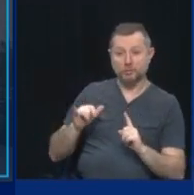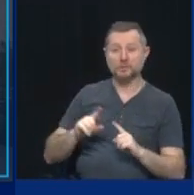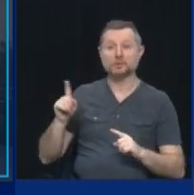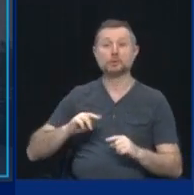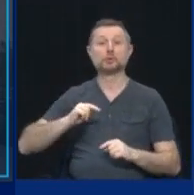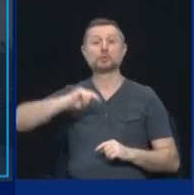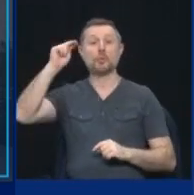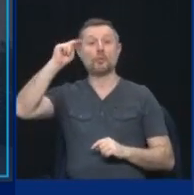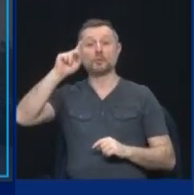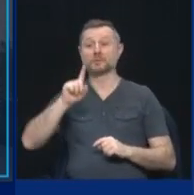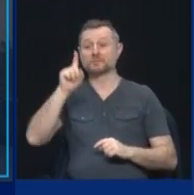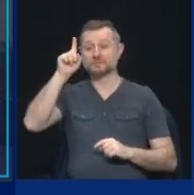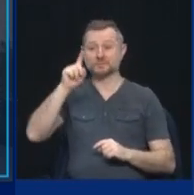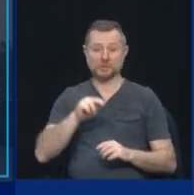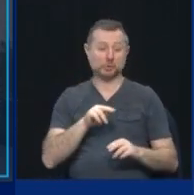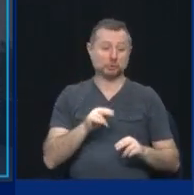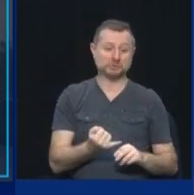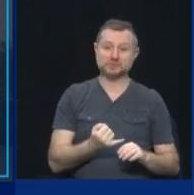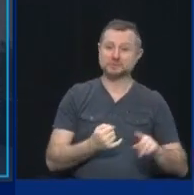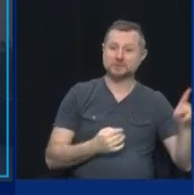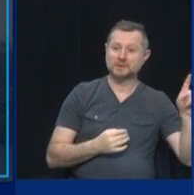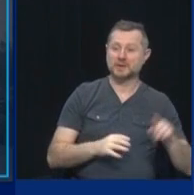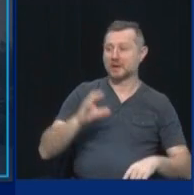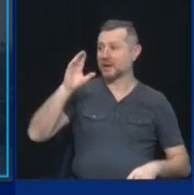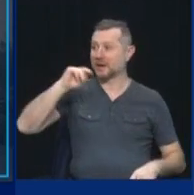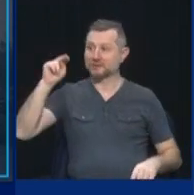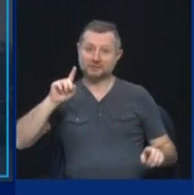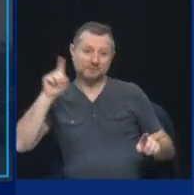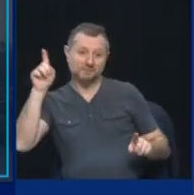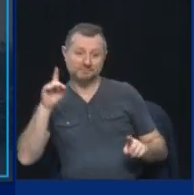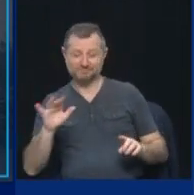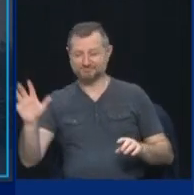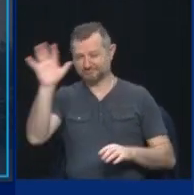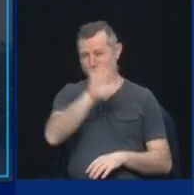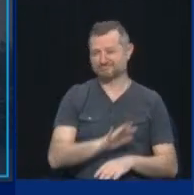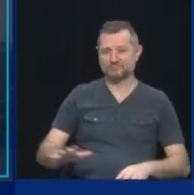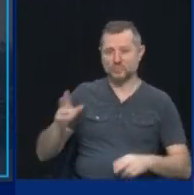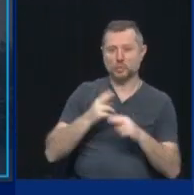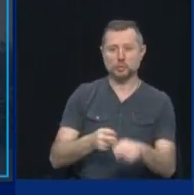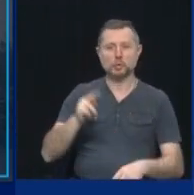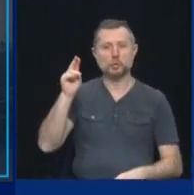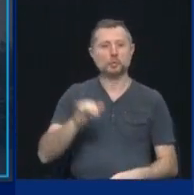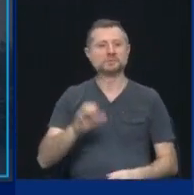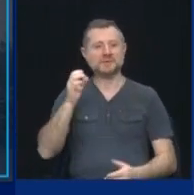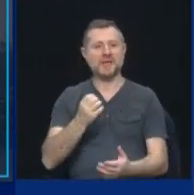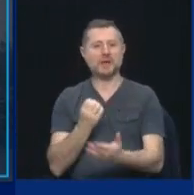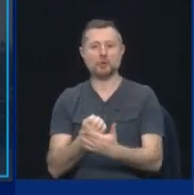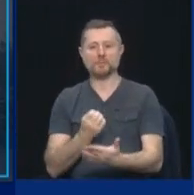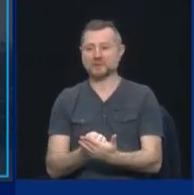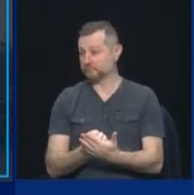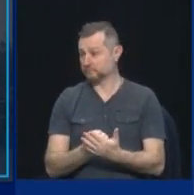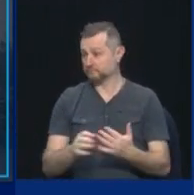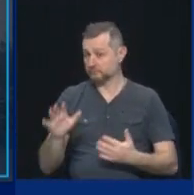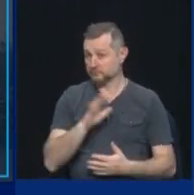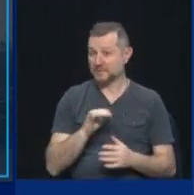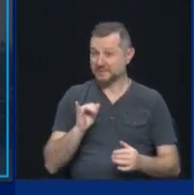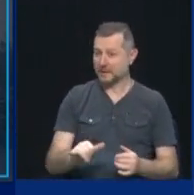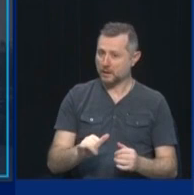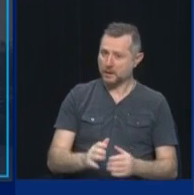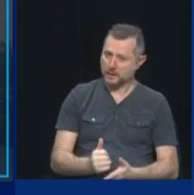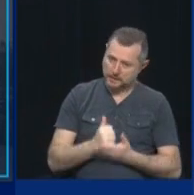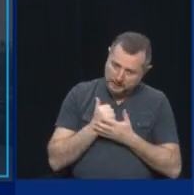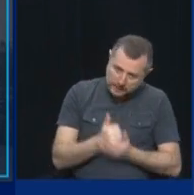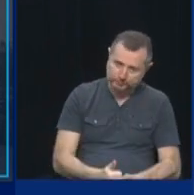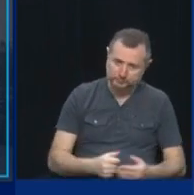Jersey, part of Connecticut. That's the New York City economy. That's what makes this city